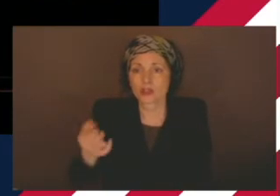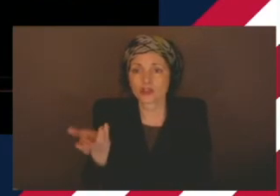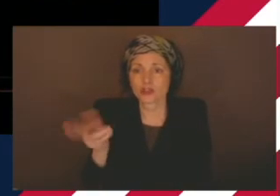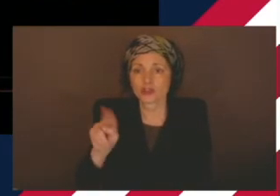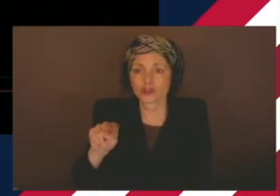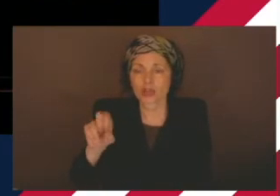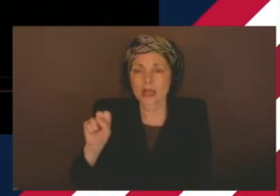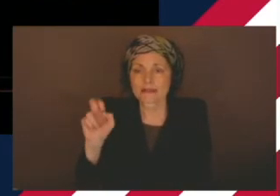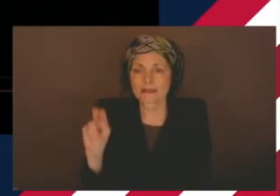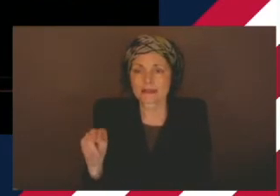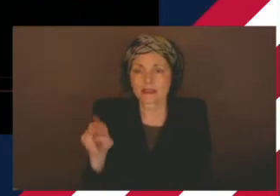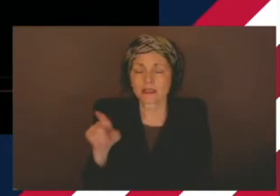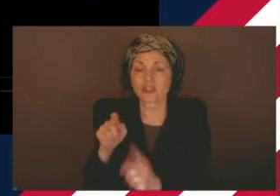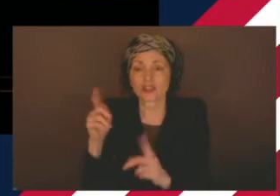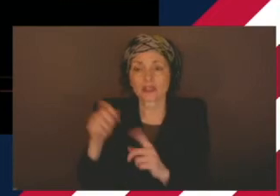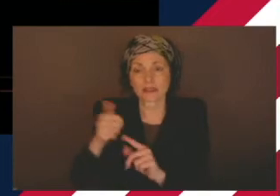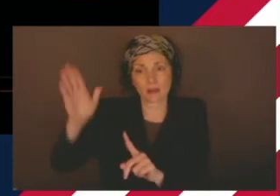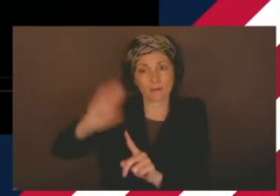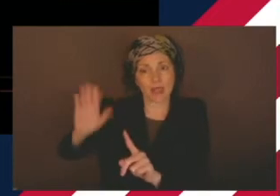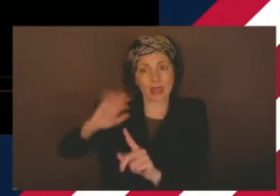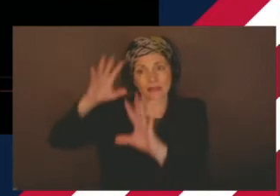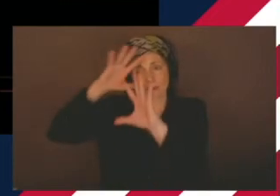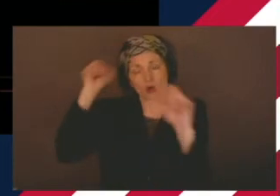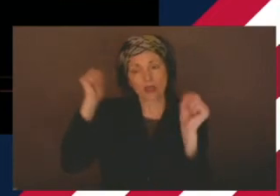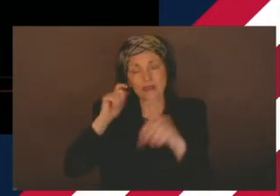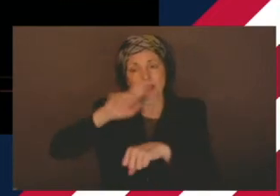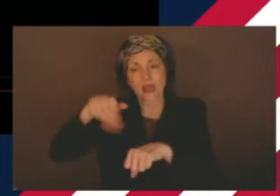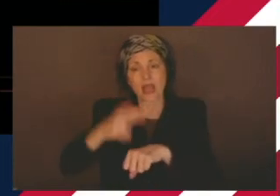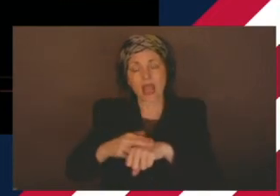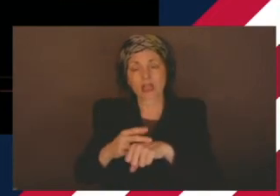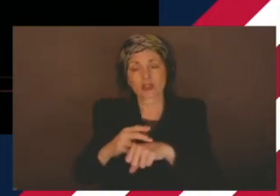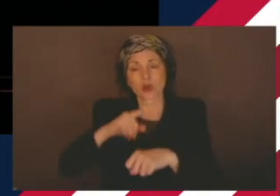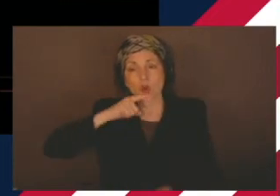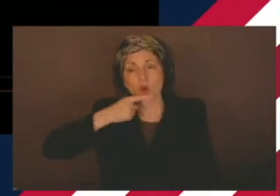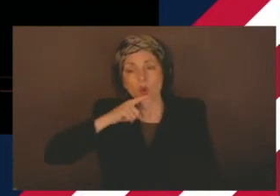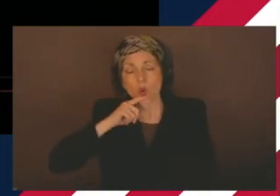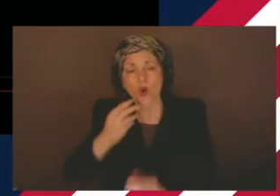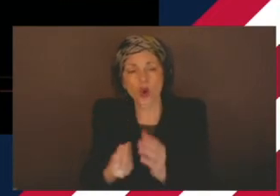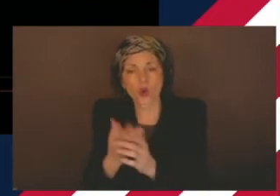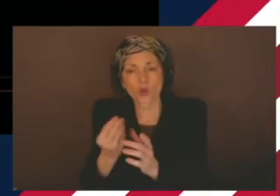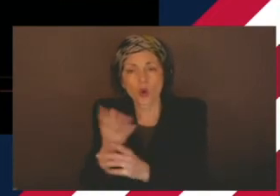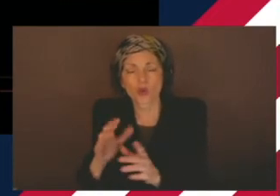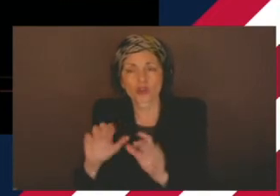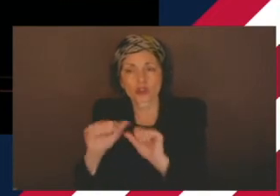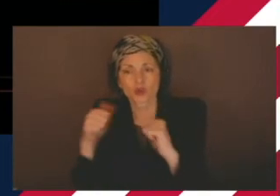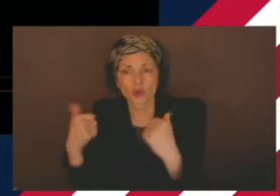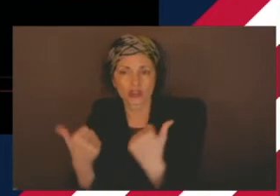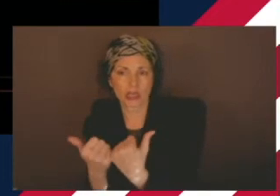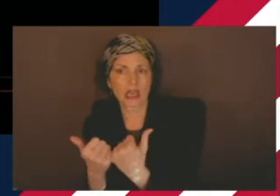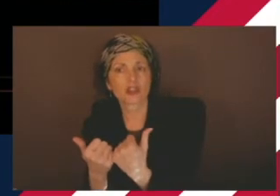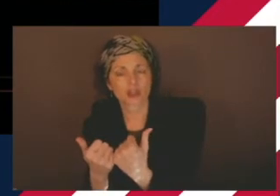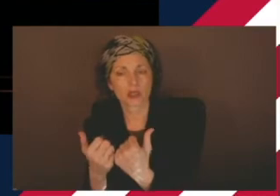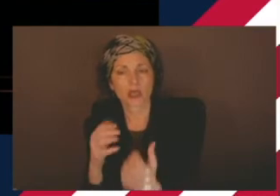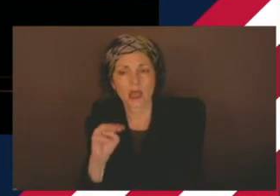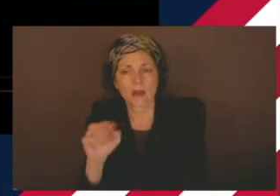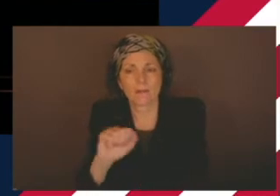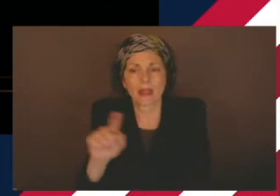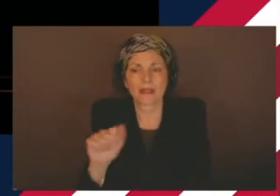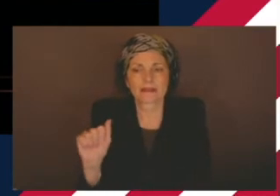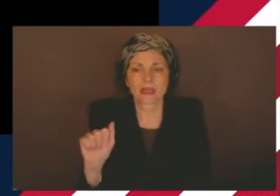Corn Growers Association and MAZAL, the International Association of corn growers.